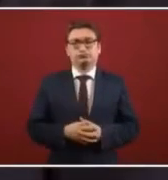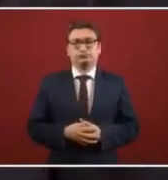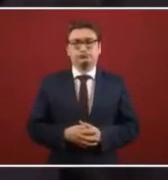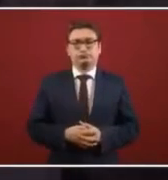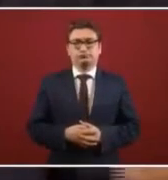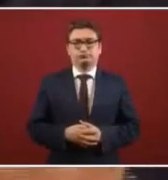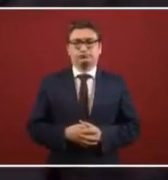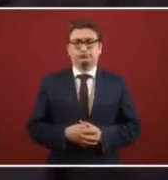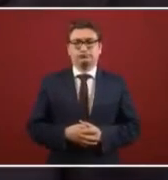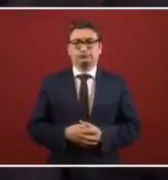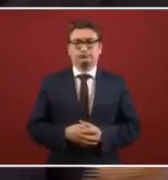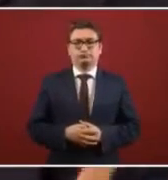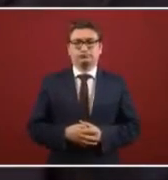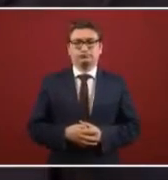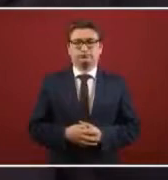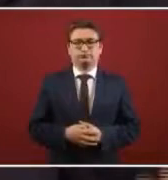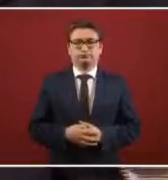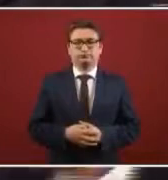que